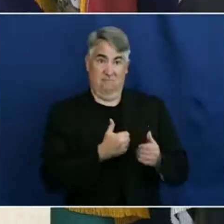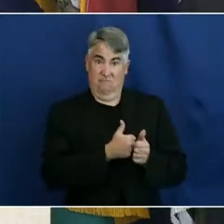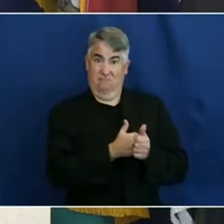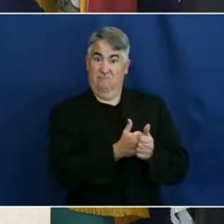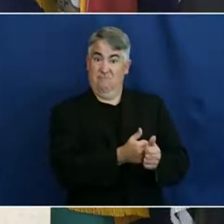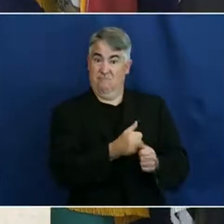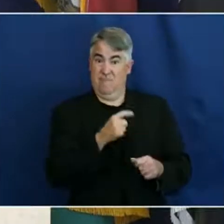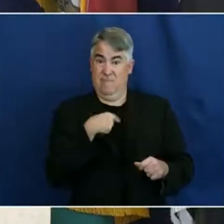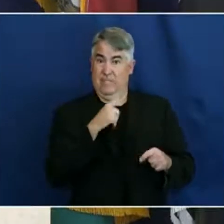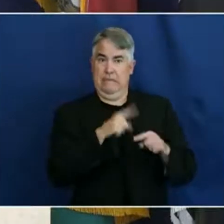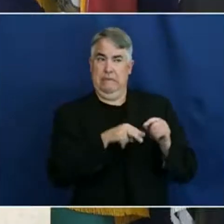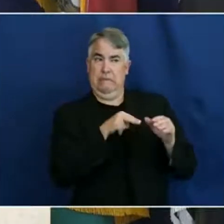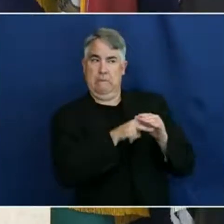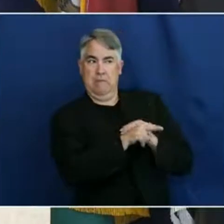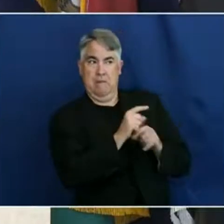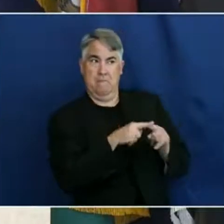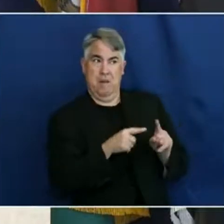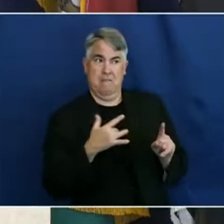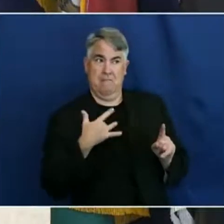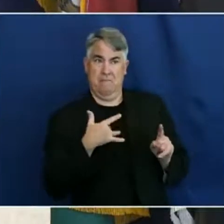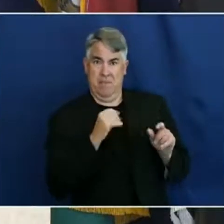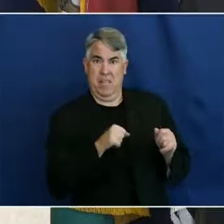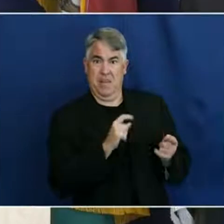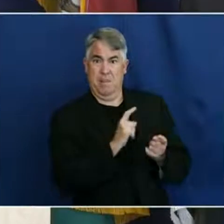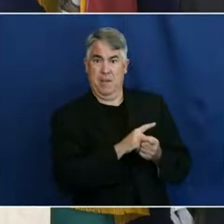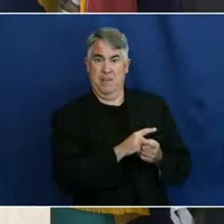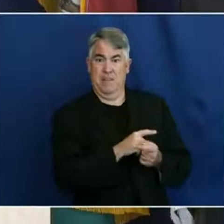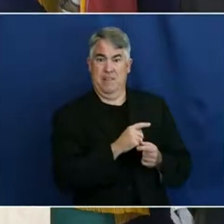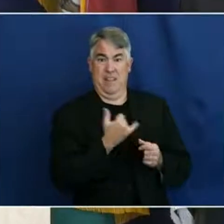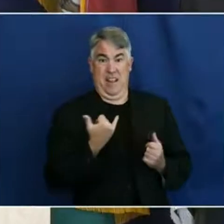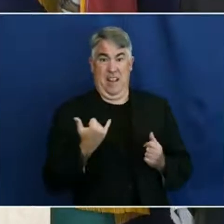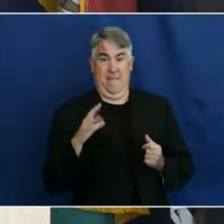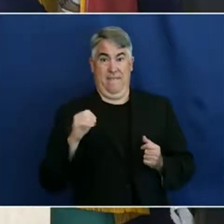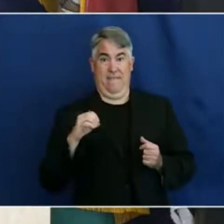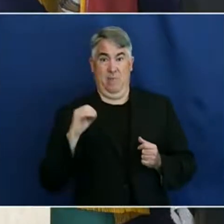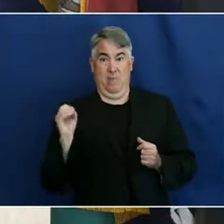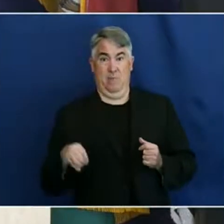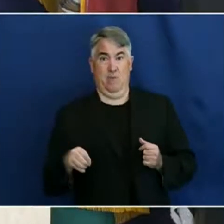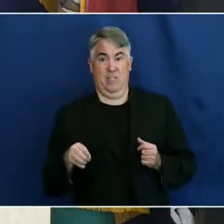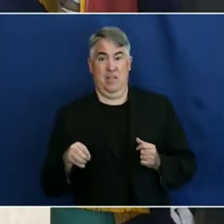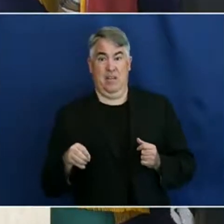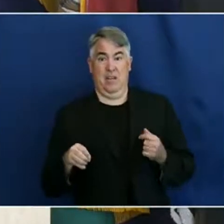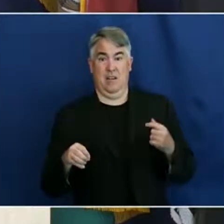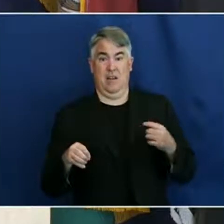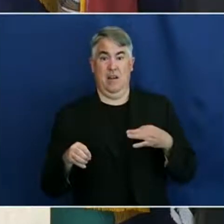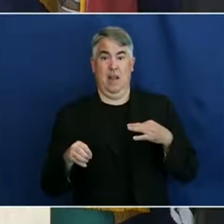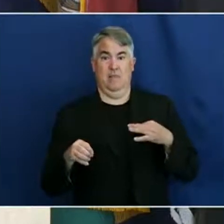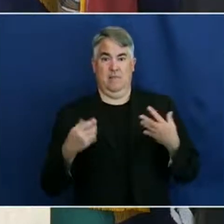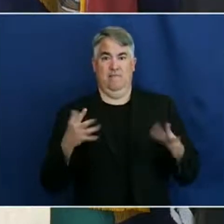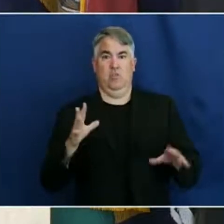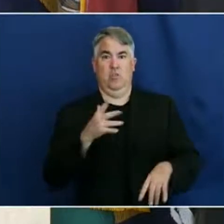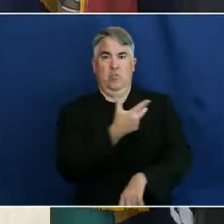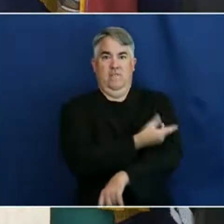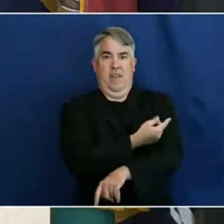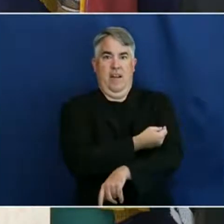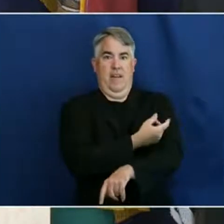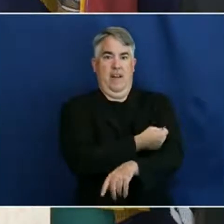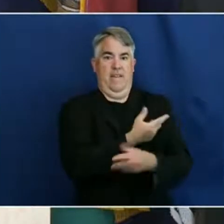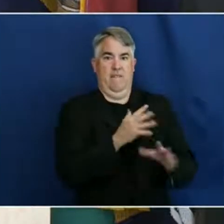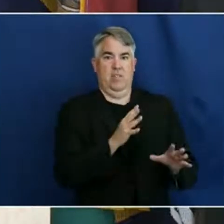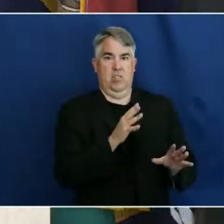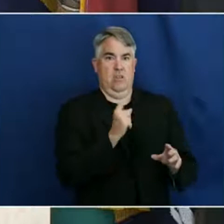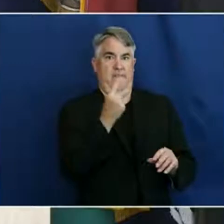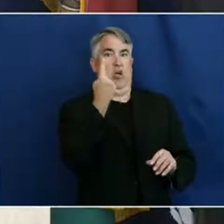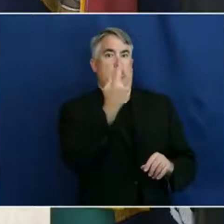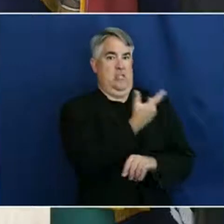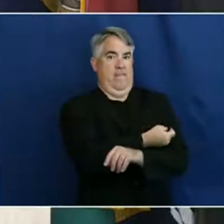predict the future. Right now, 50% of individuals that the eligible population have had the first vaccination,